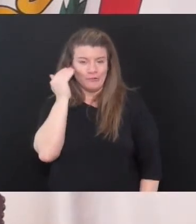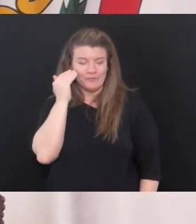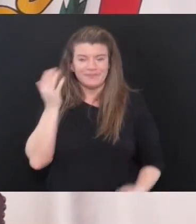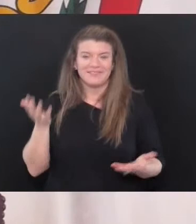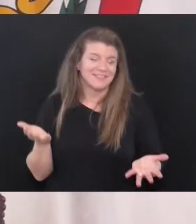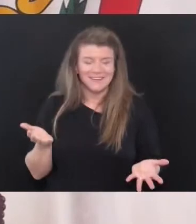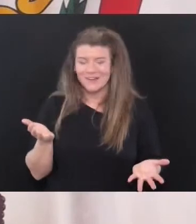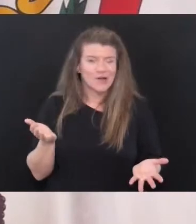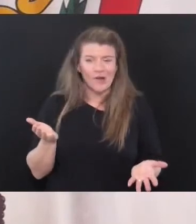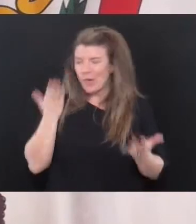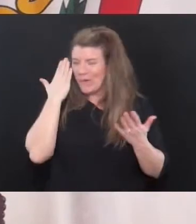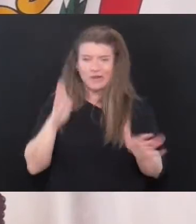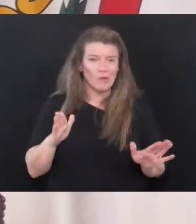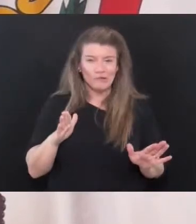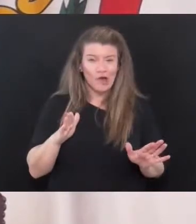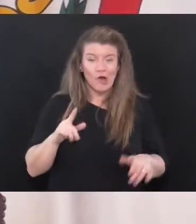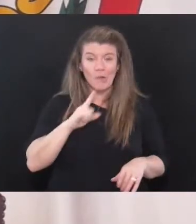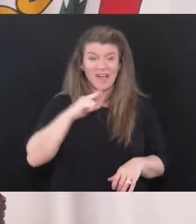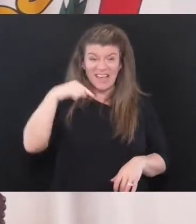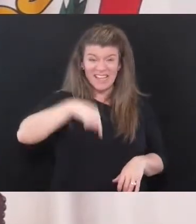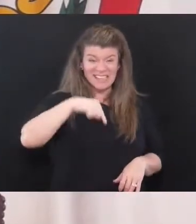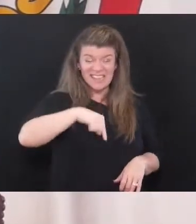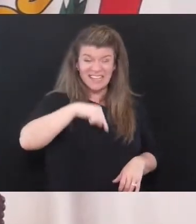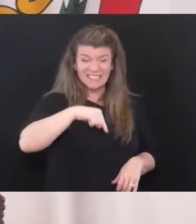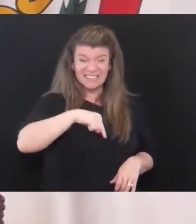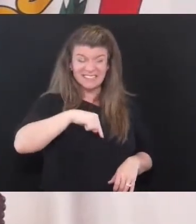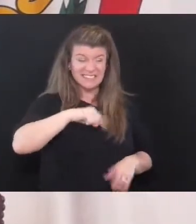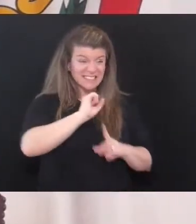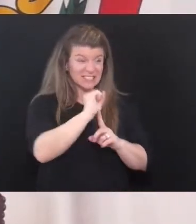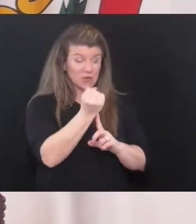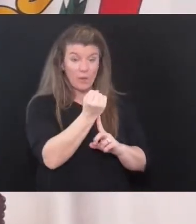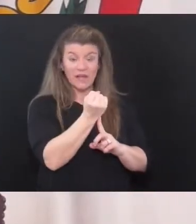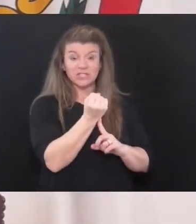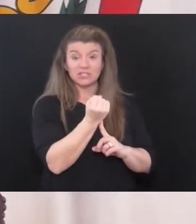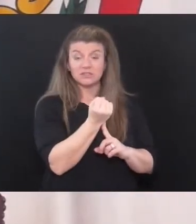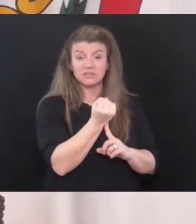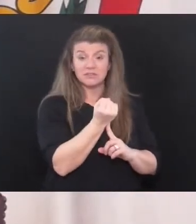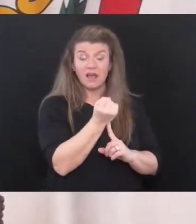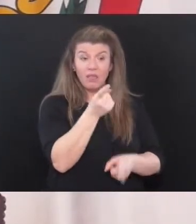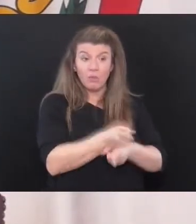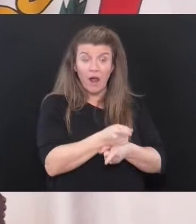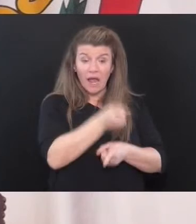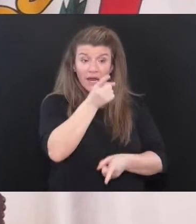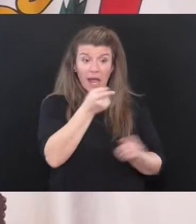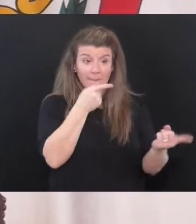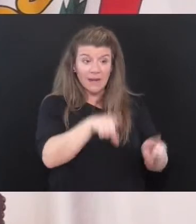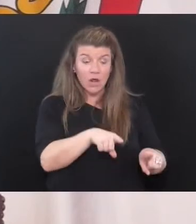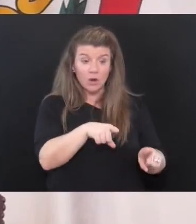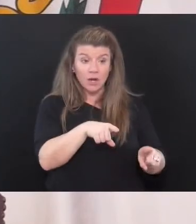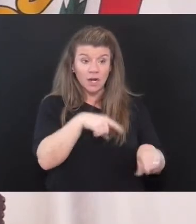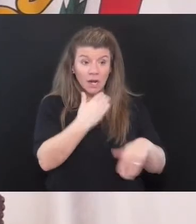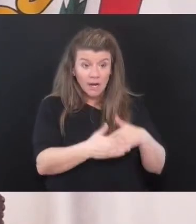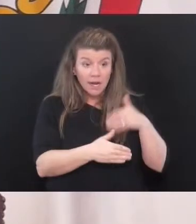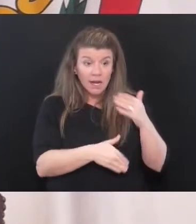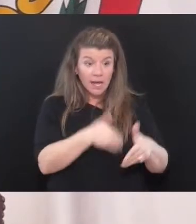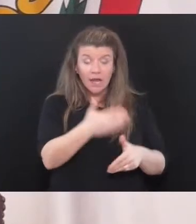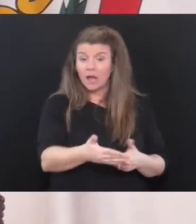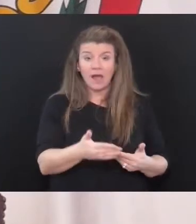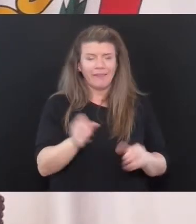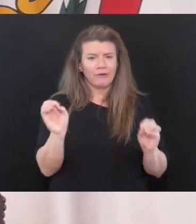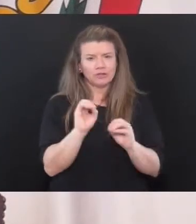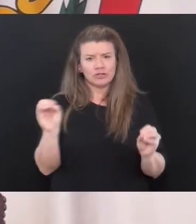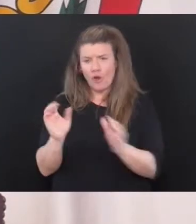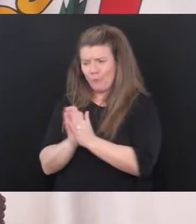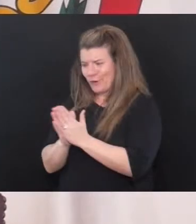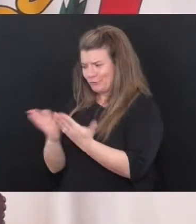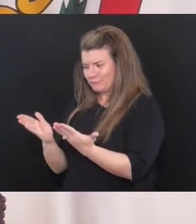that absolutely this is without question the absolute right thing, because there is no playbook